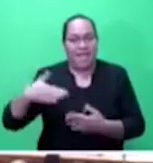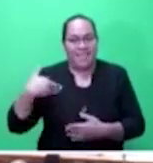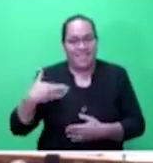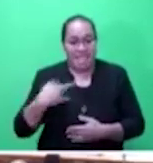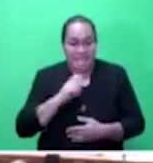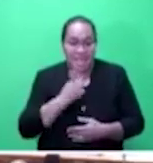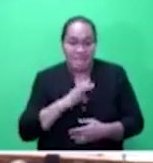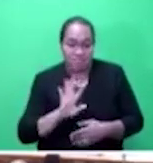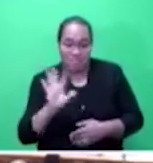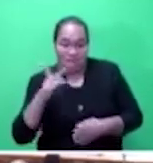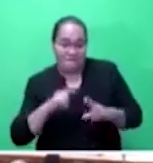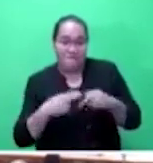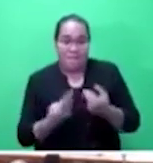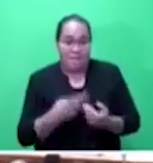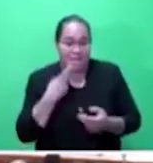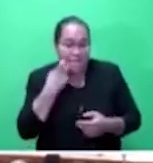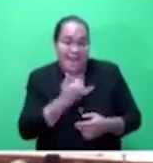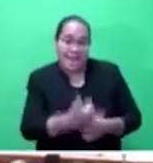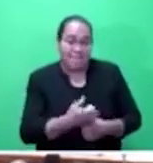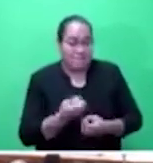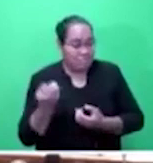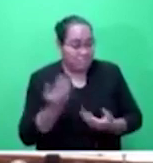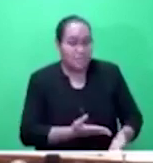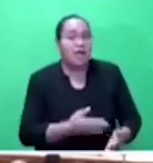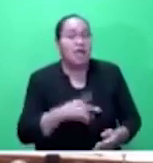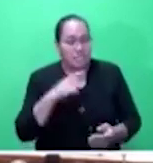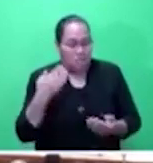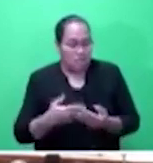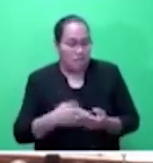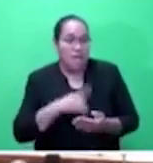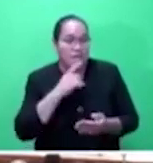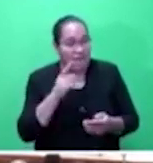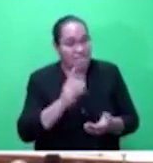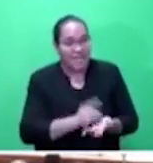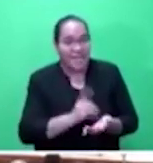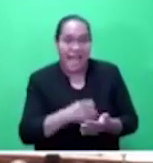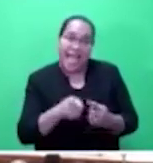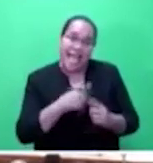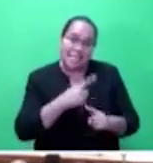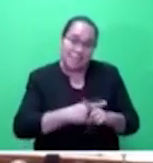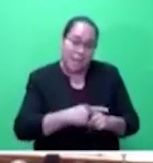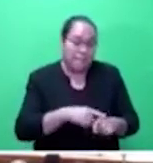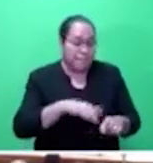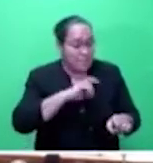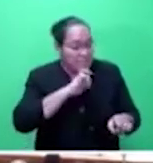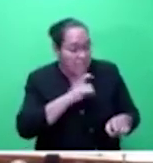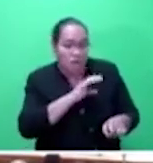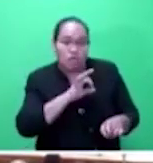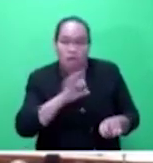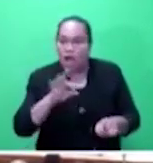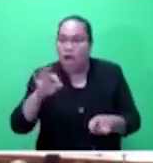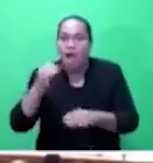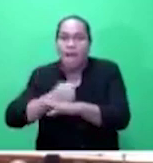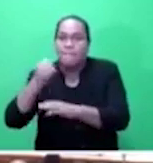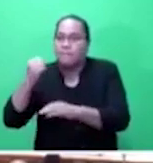family care leave is available, this deduction will kick in once those days expire. For those who are not compensated by the employer